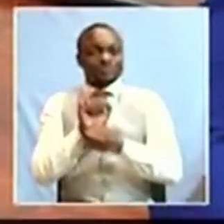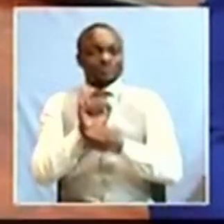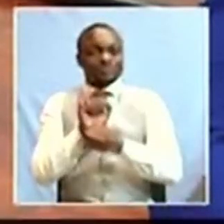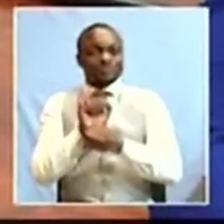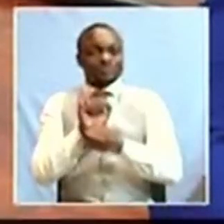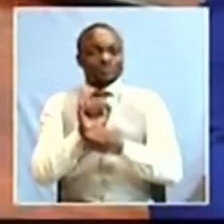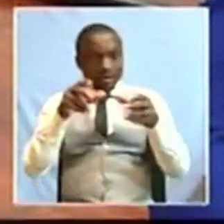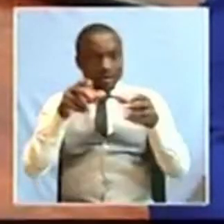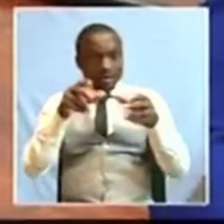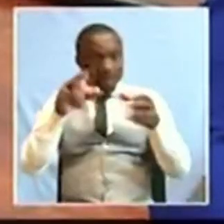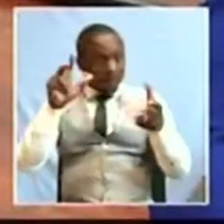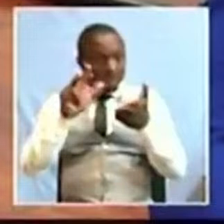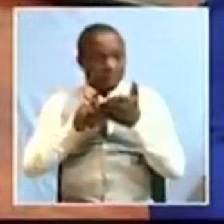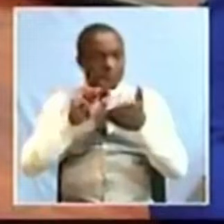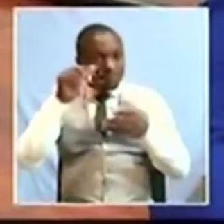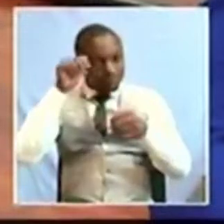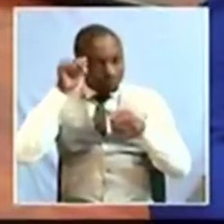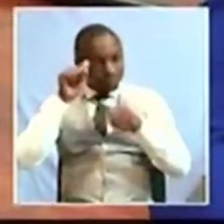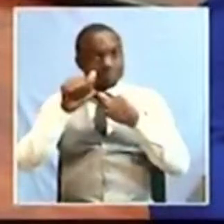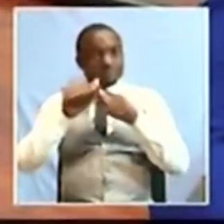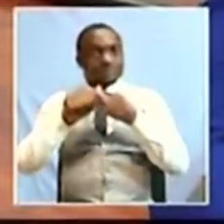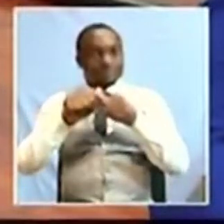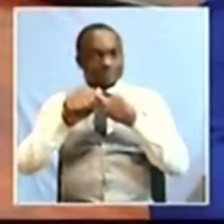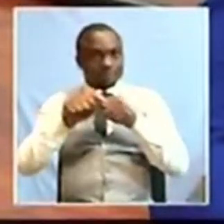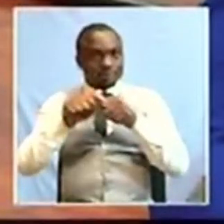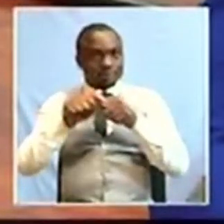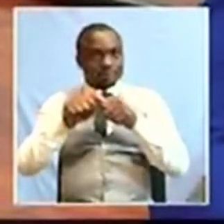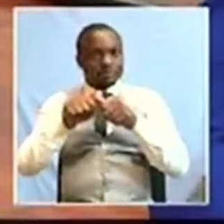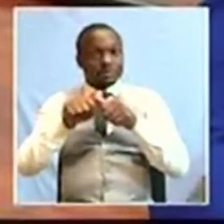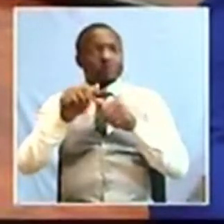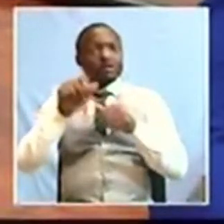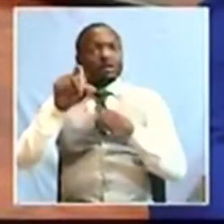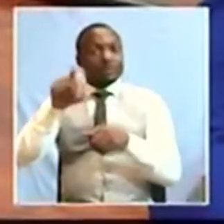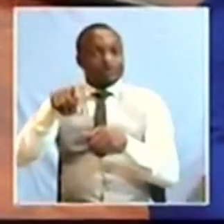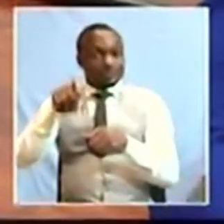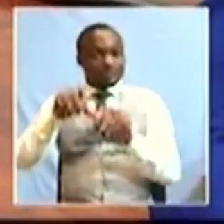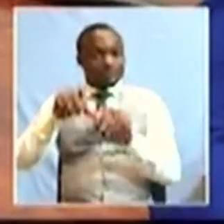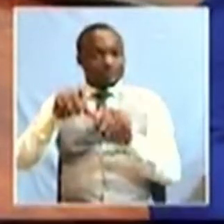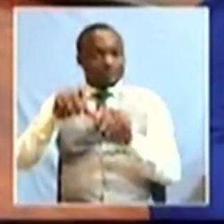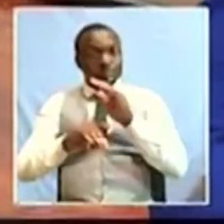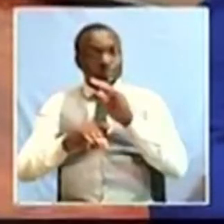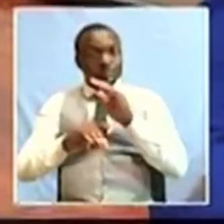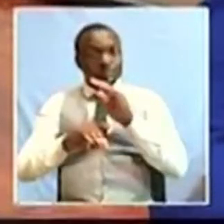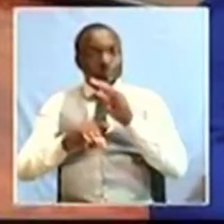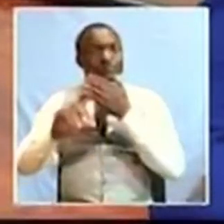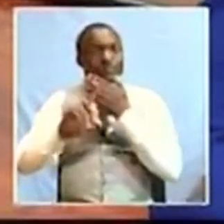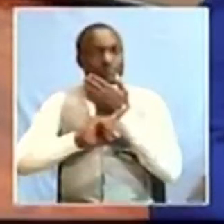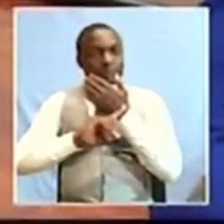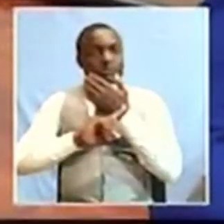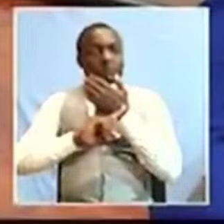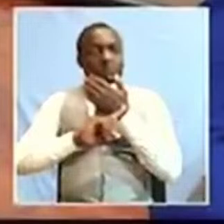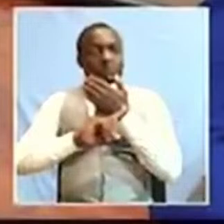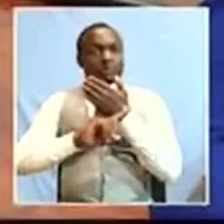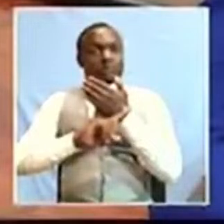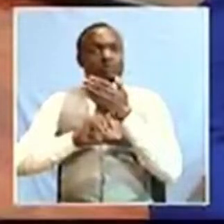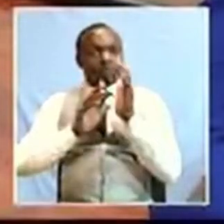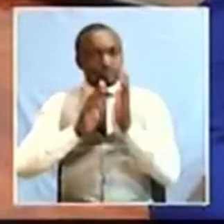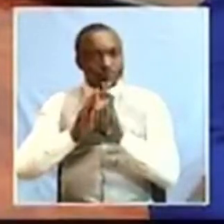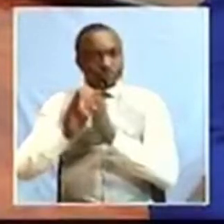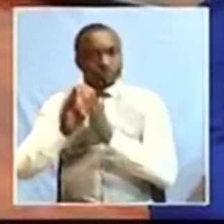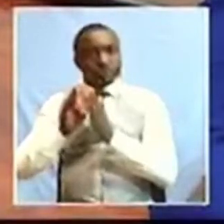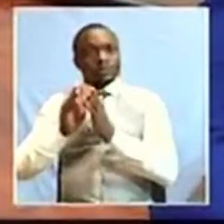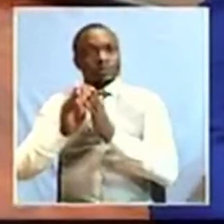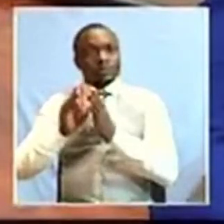Council resolution as required under the Urban and Regional Planning Act number 3